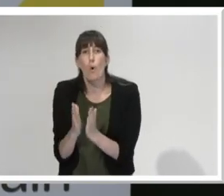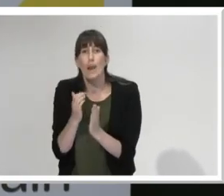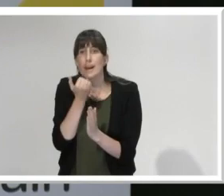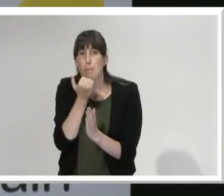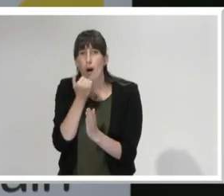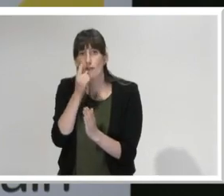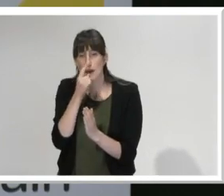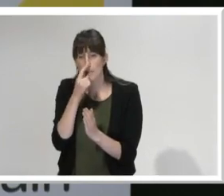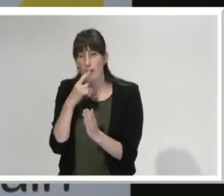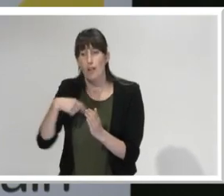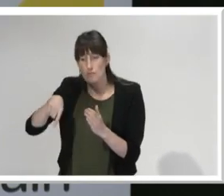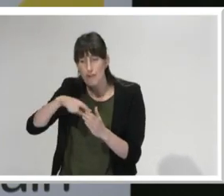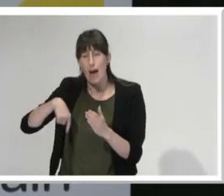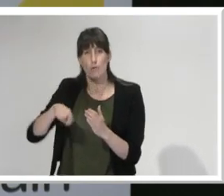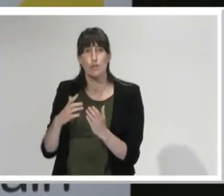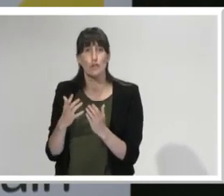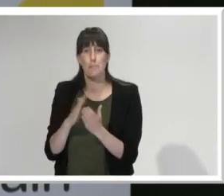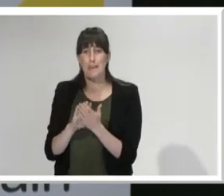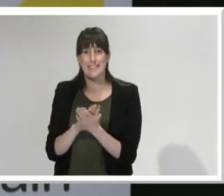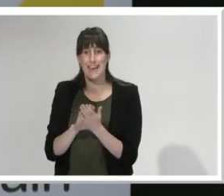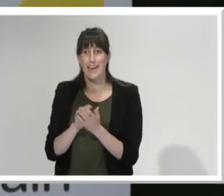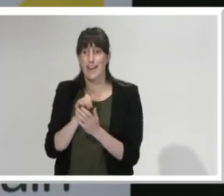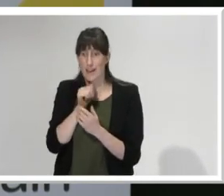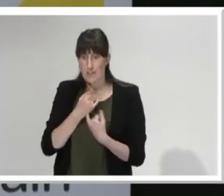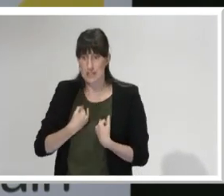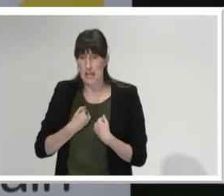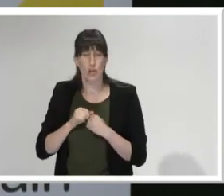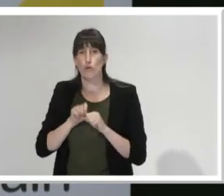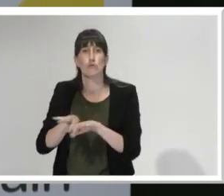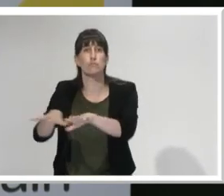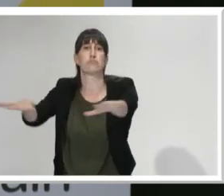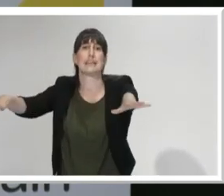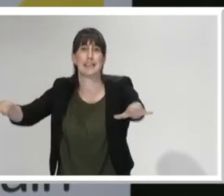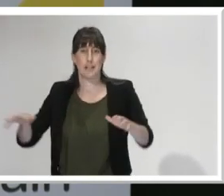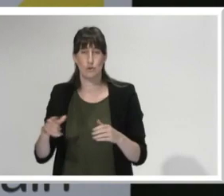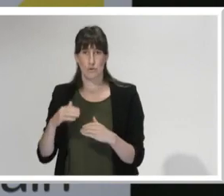Dental, of course, have PPE provisions in place that, of course, add that extra layer of protection as well.